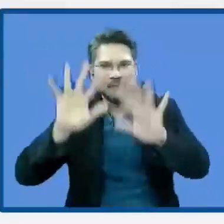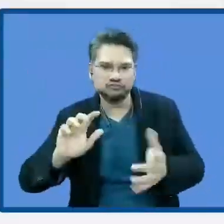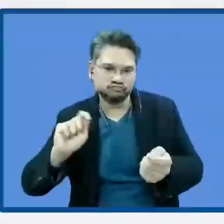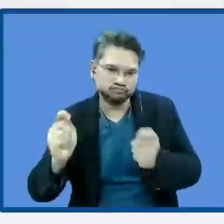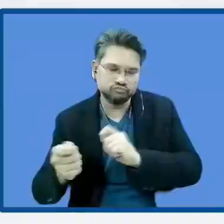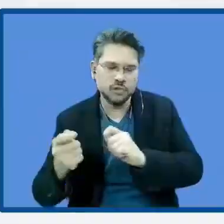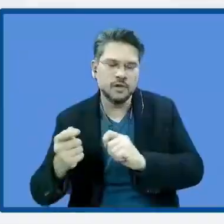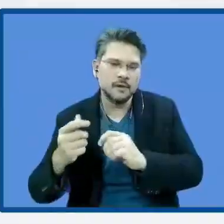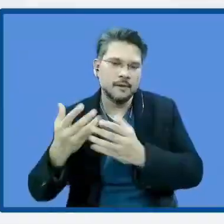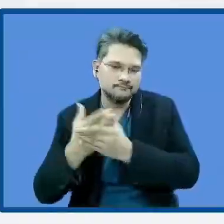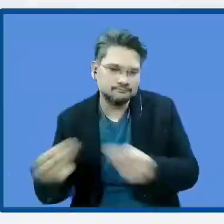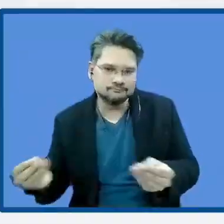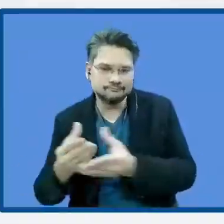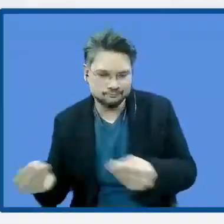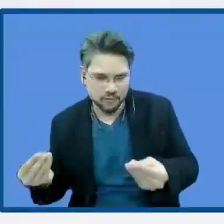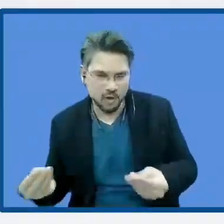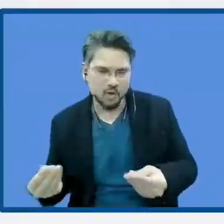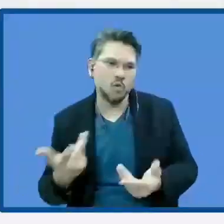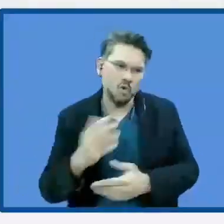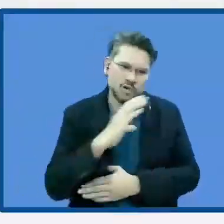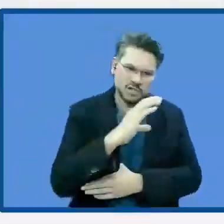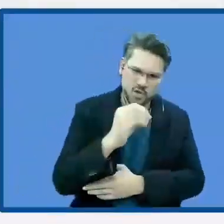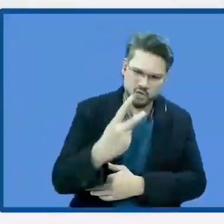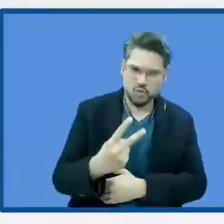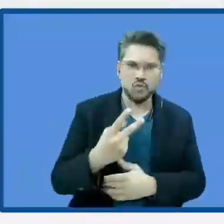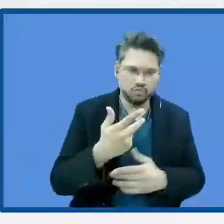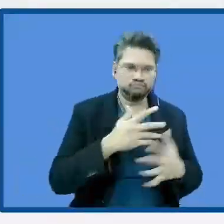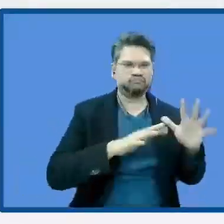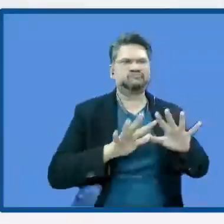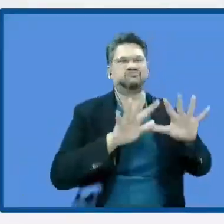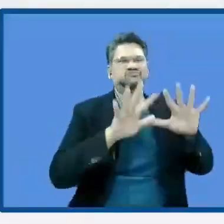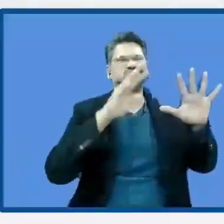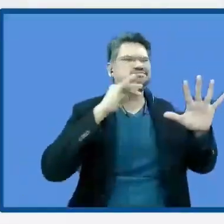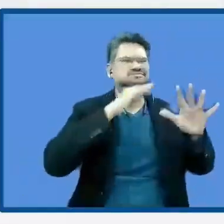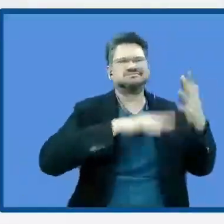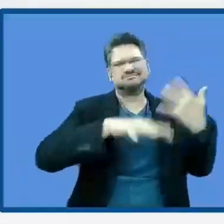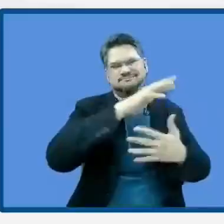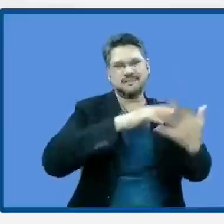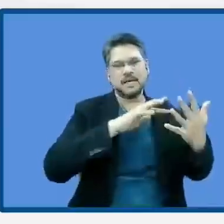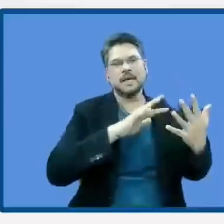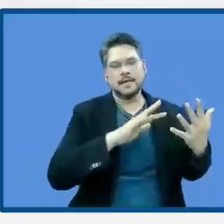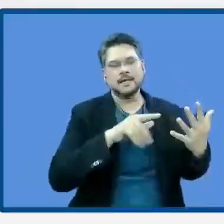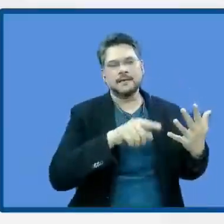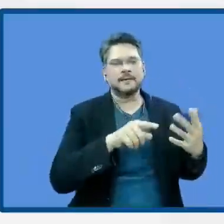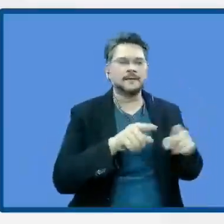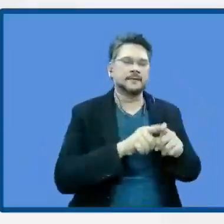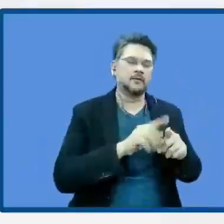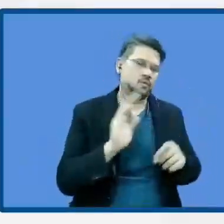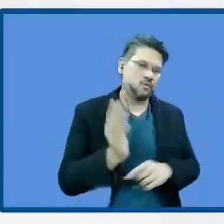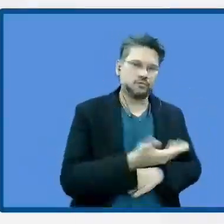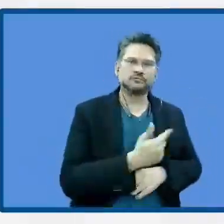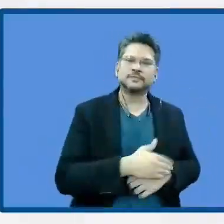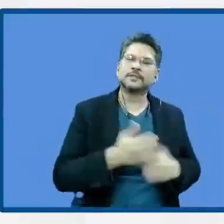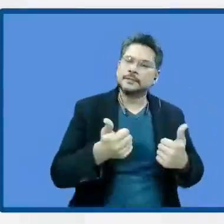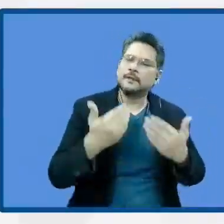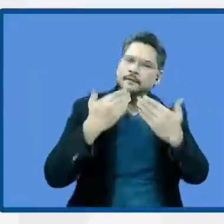carbon emissions in all sectors and energetic efficiency in all sectors. Thank you very much for your